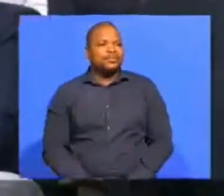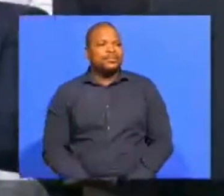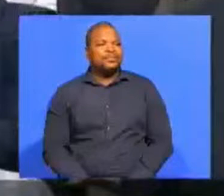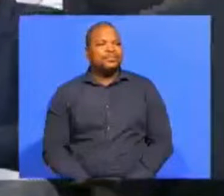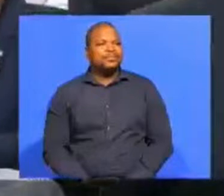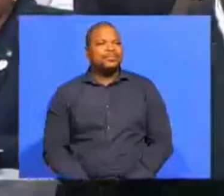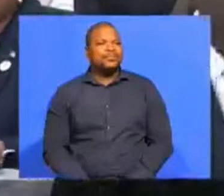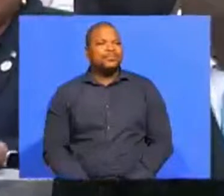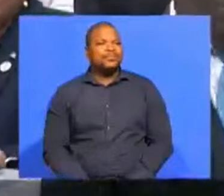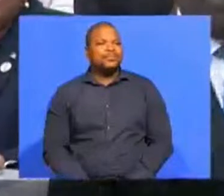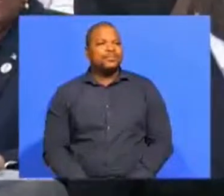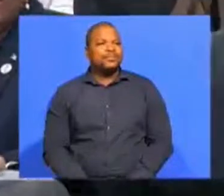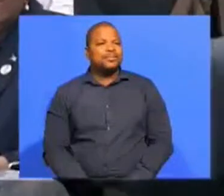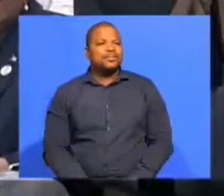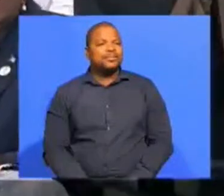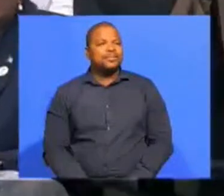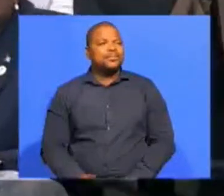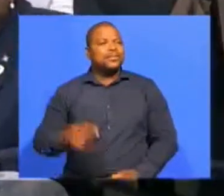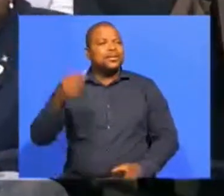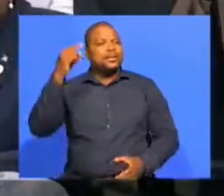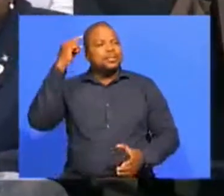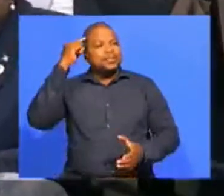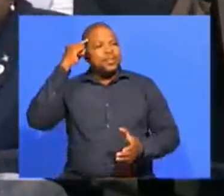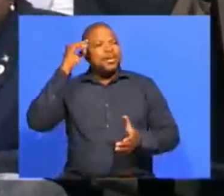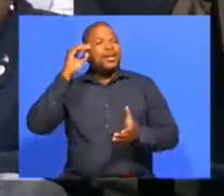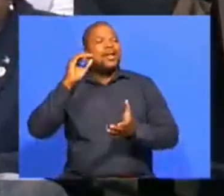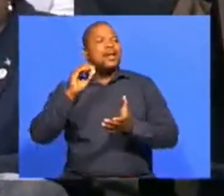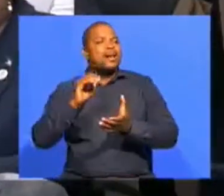So, no, we believe